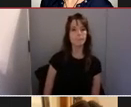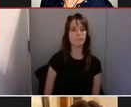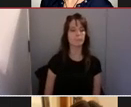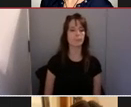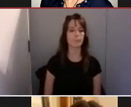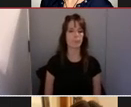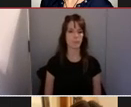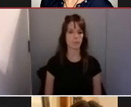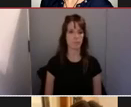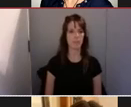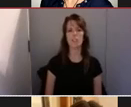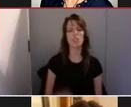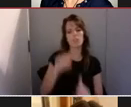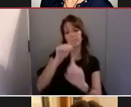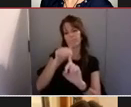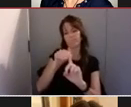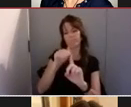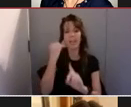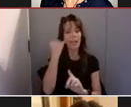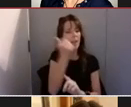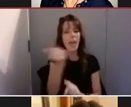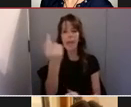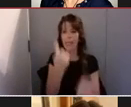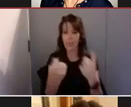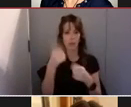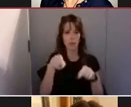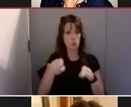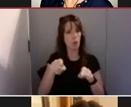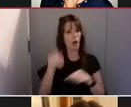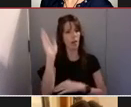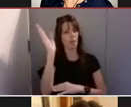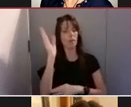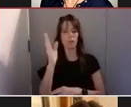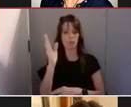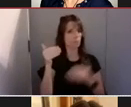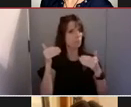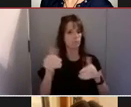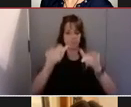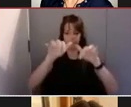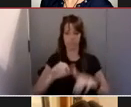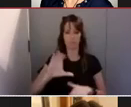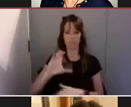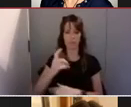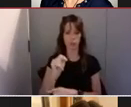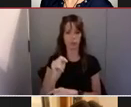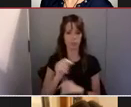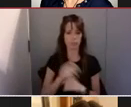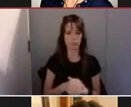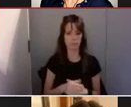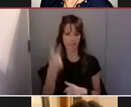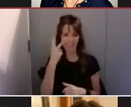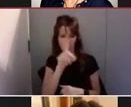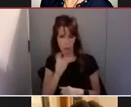So just a reminder, if you have any questions as we go, feel free to put them in the box. And I see we have a question